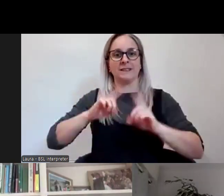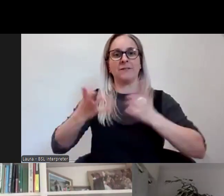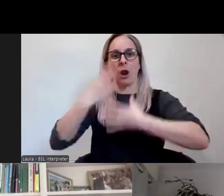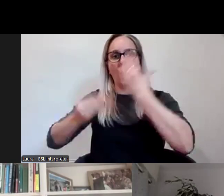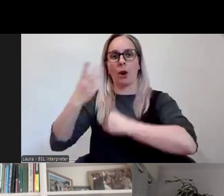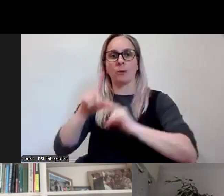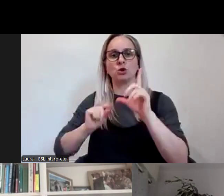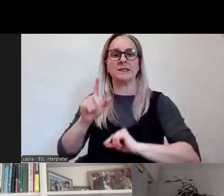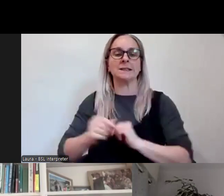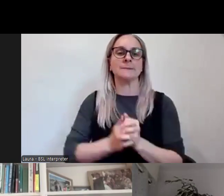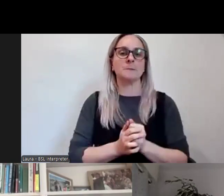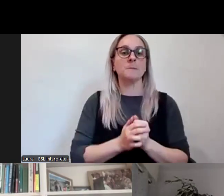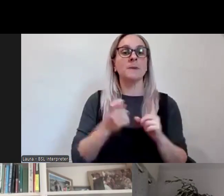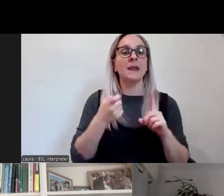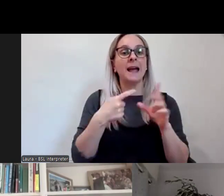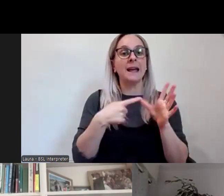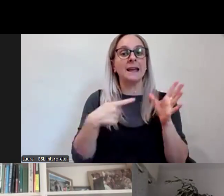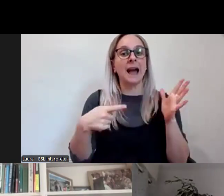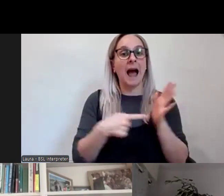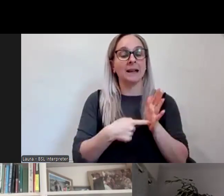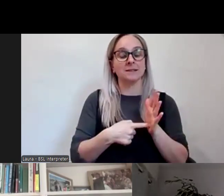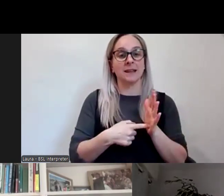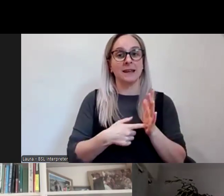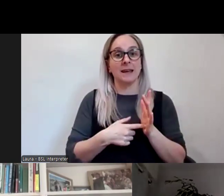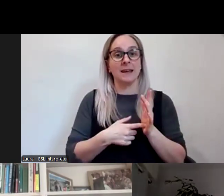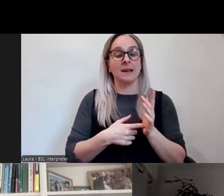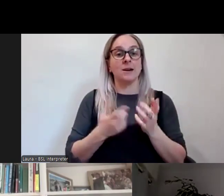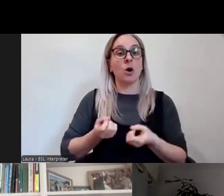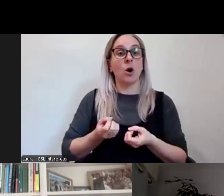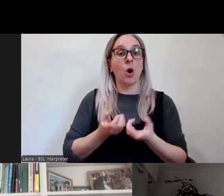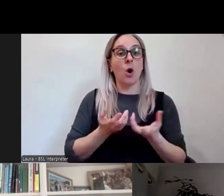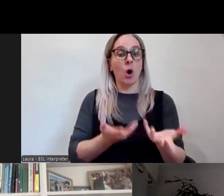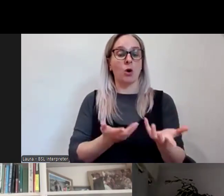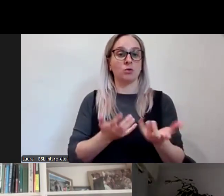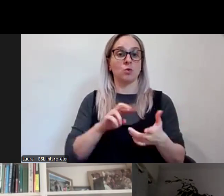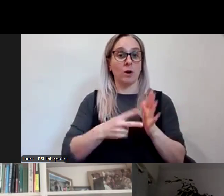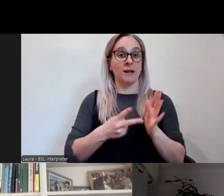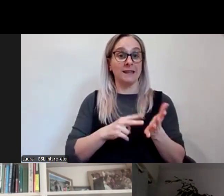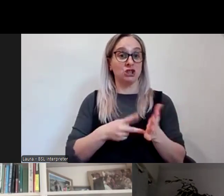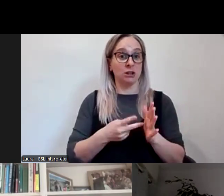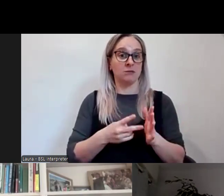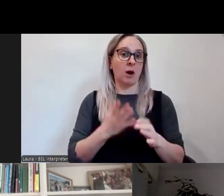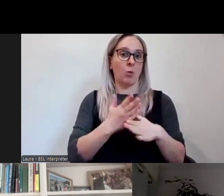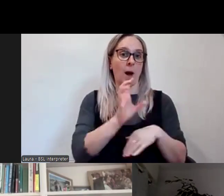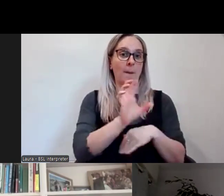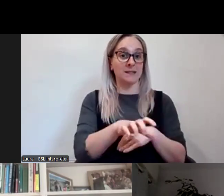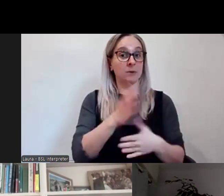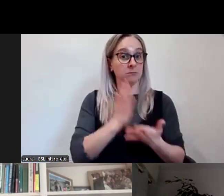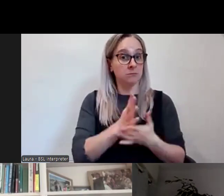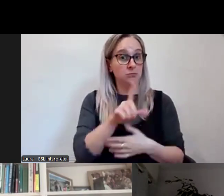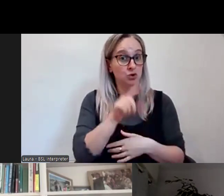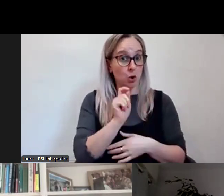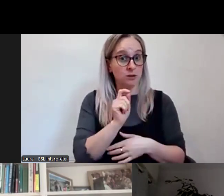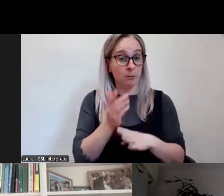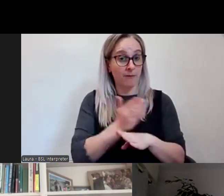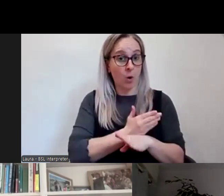Kat has asked, is the host organisation pre-chosen? No. As I said, we will look at what a fellow is interested in